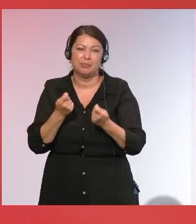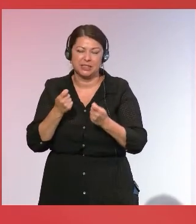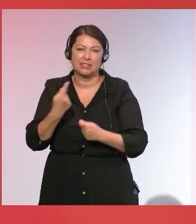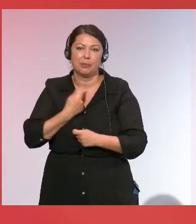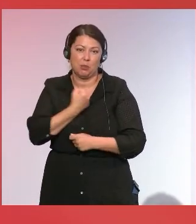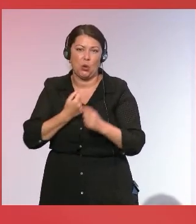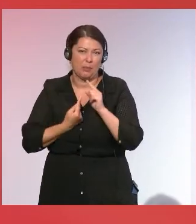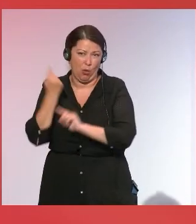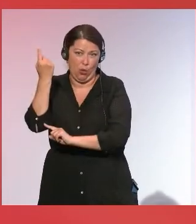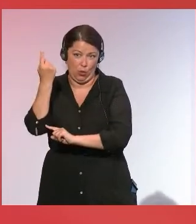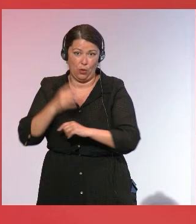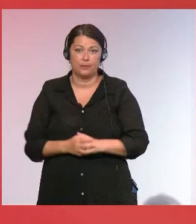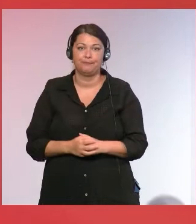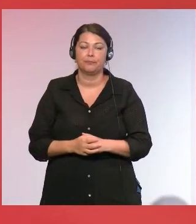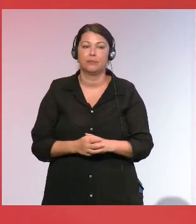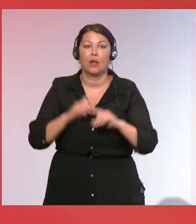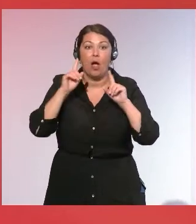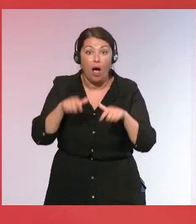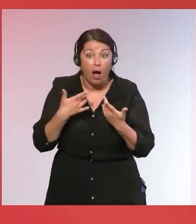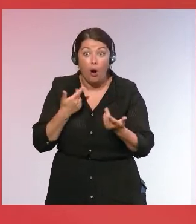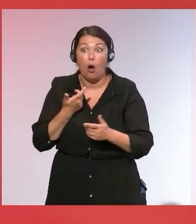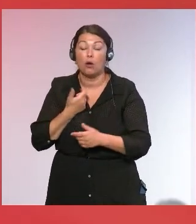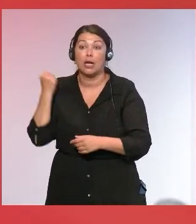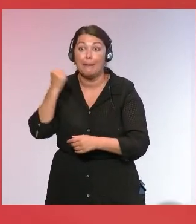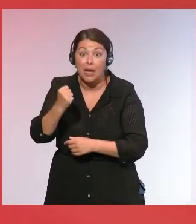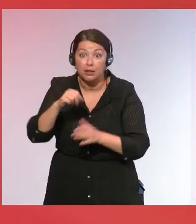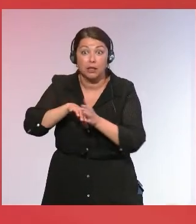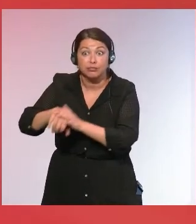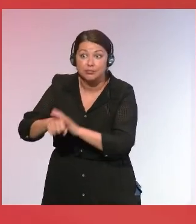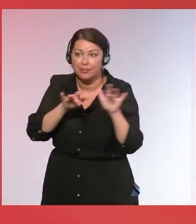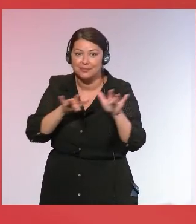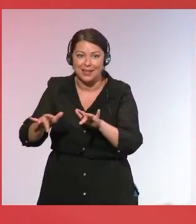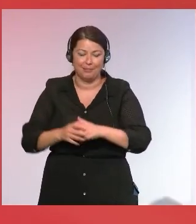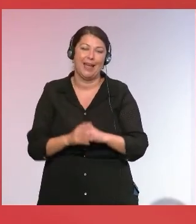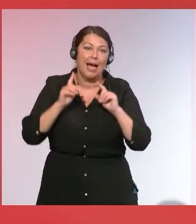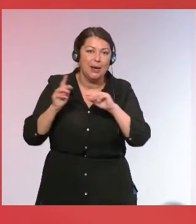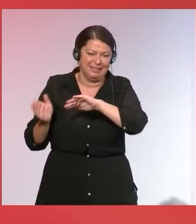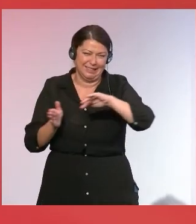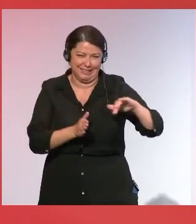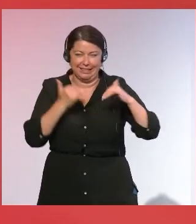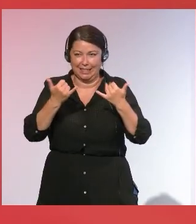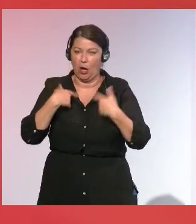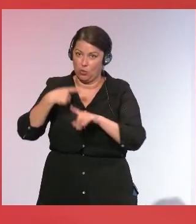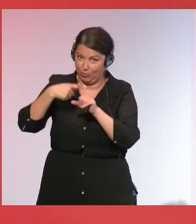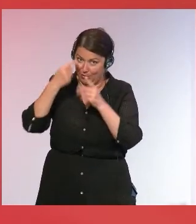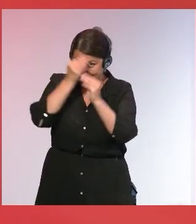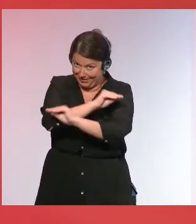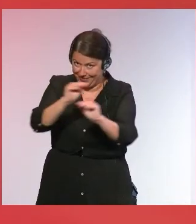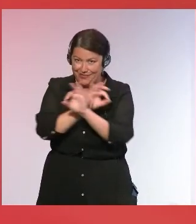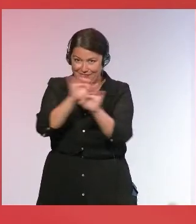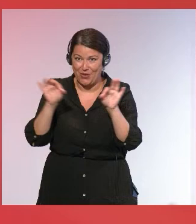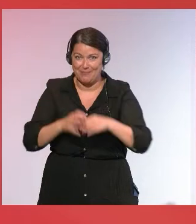Right, so are you ready for some good news? I'm sorry, it's all been a bit negative up until now.